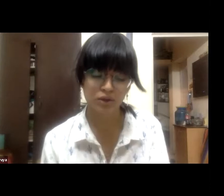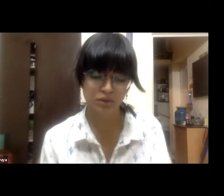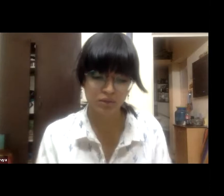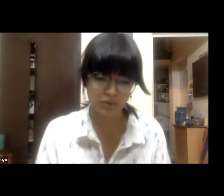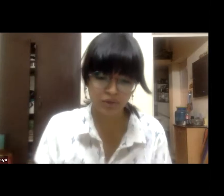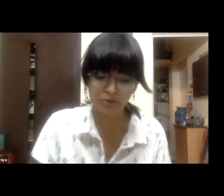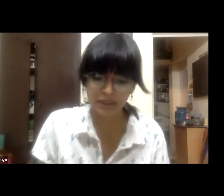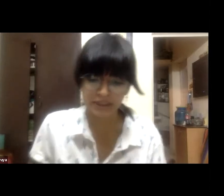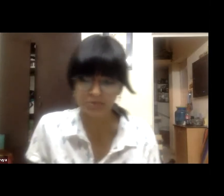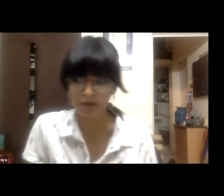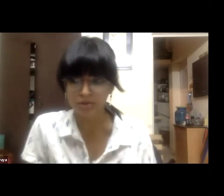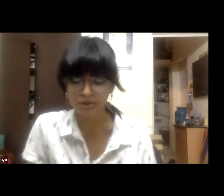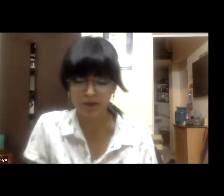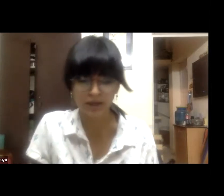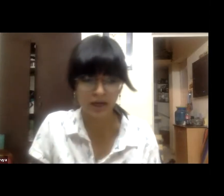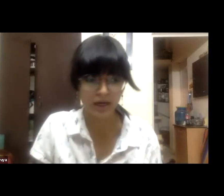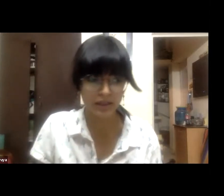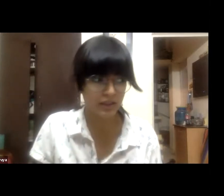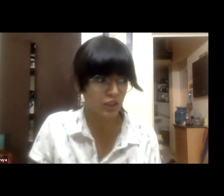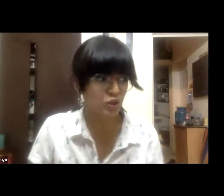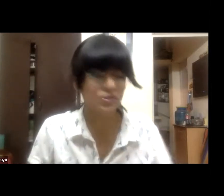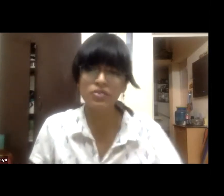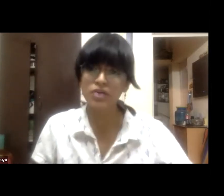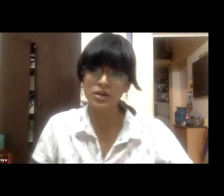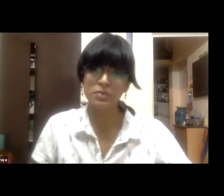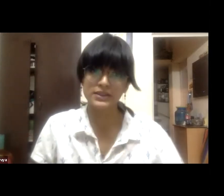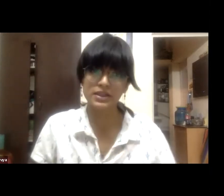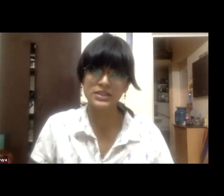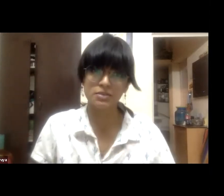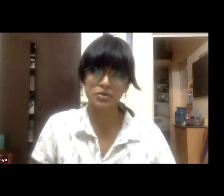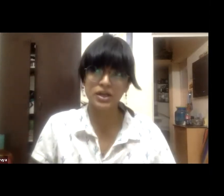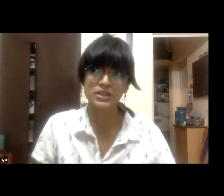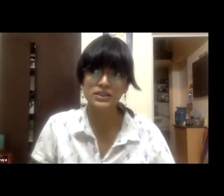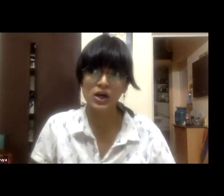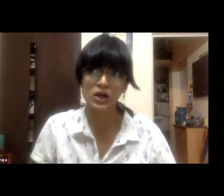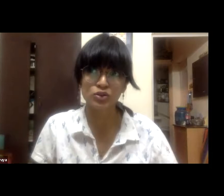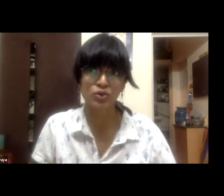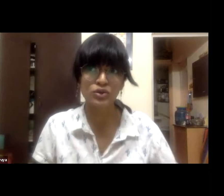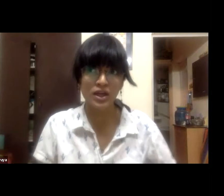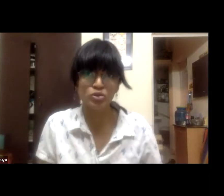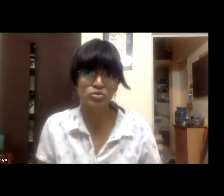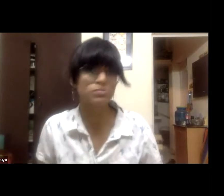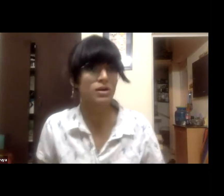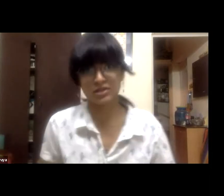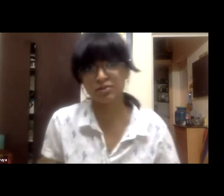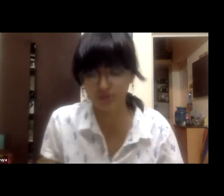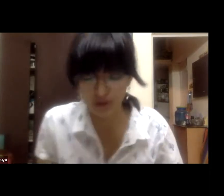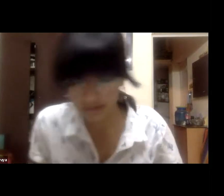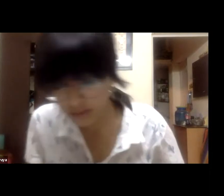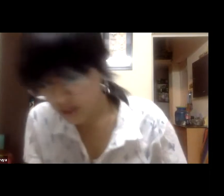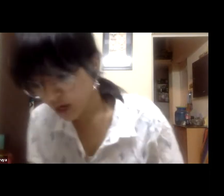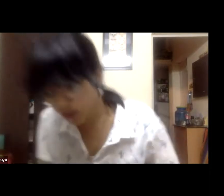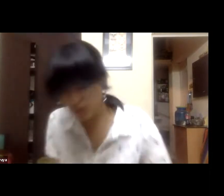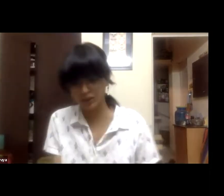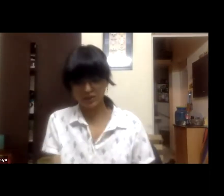old old paintings by Bhuribai. And so we were very pleasantly surprised to know that Jyoti Bhatt had